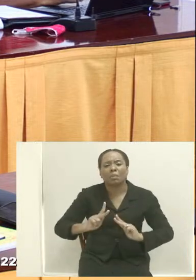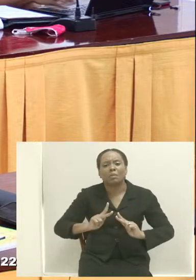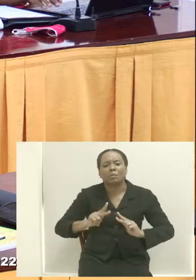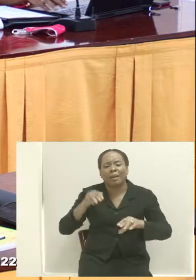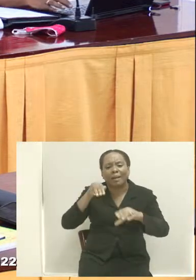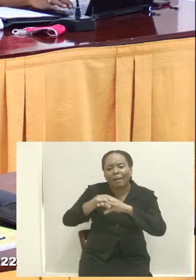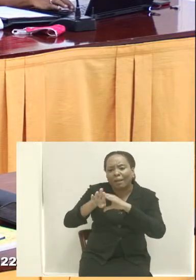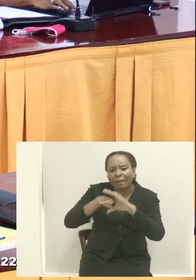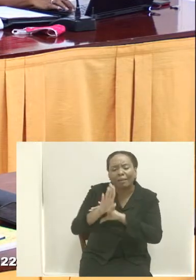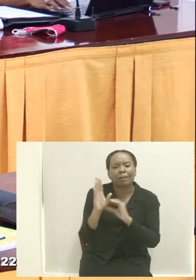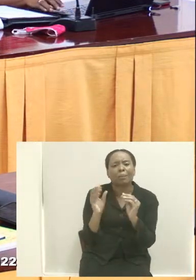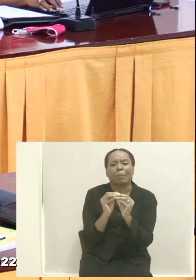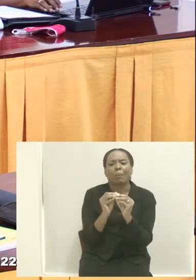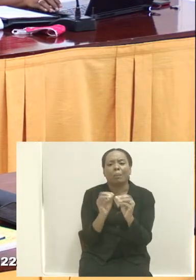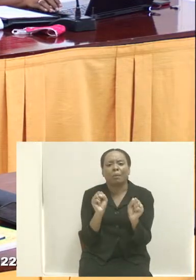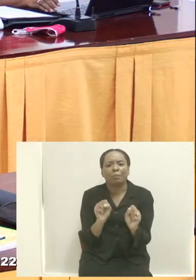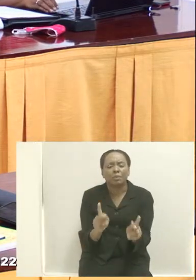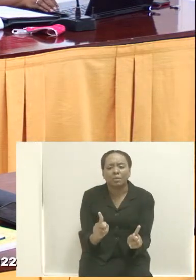new ways.